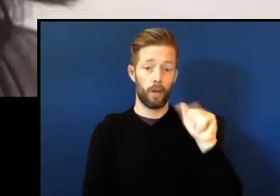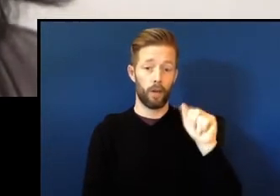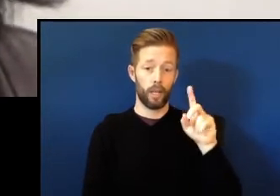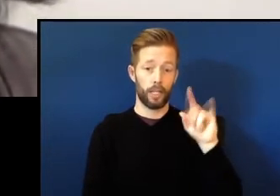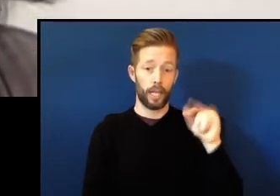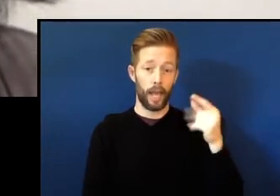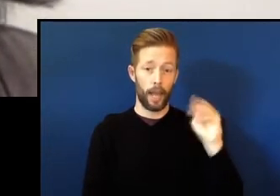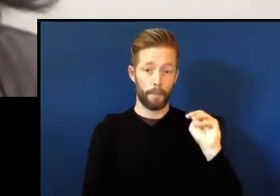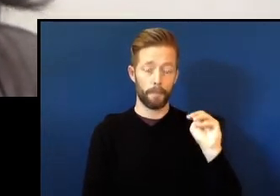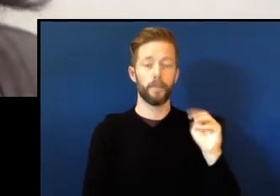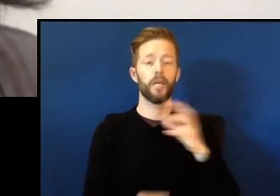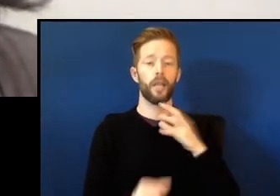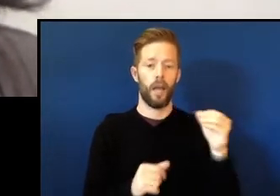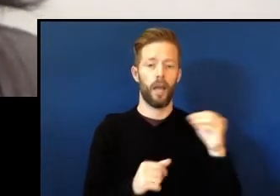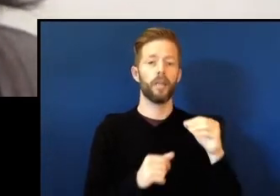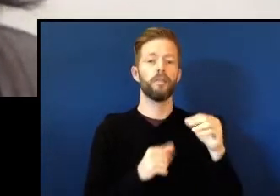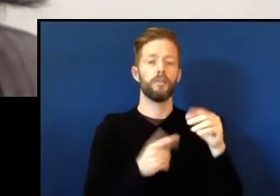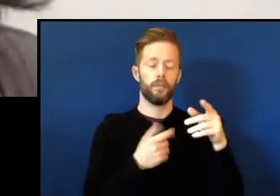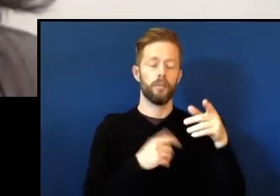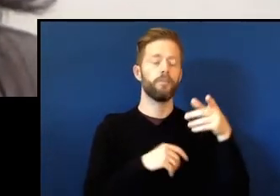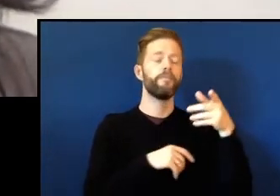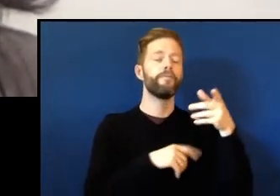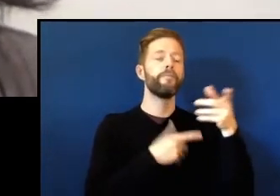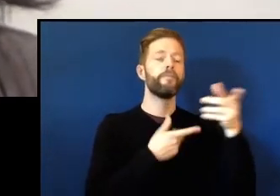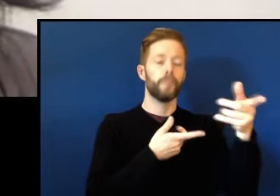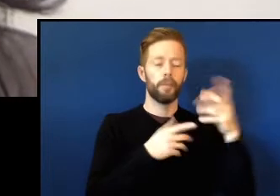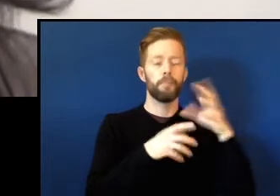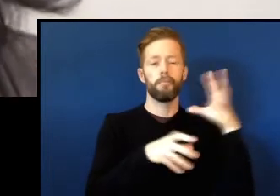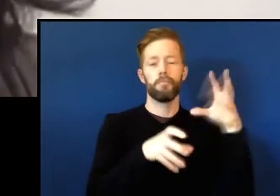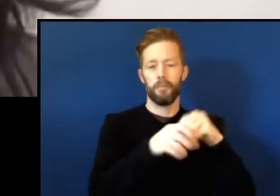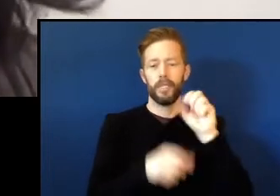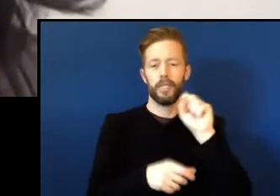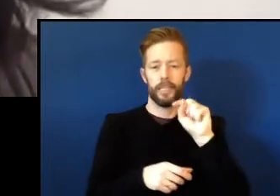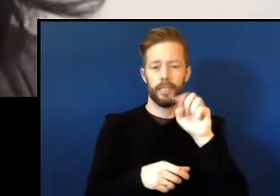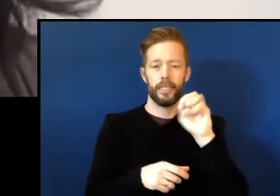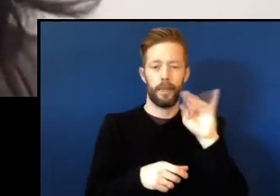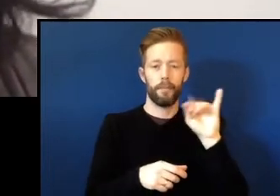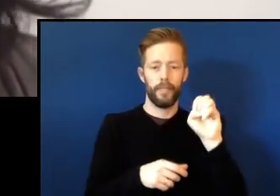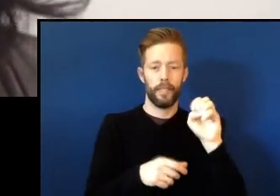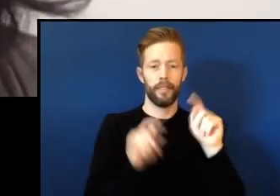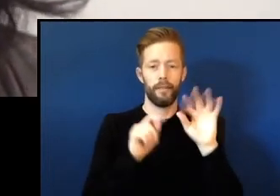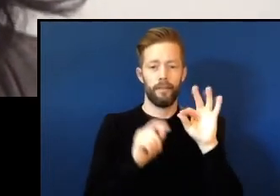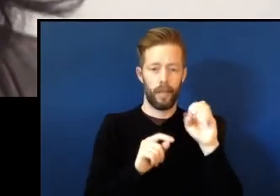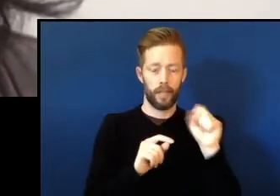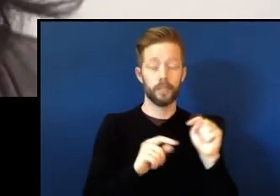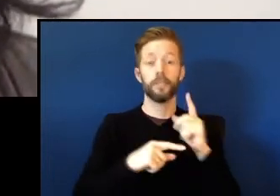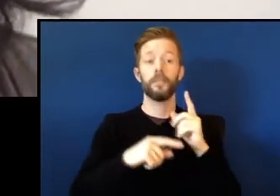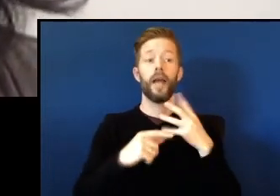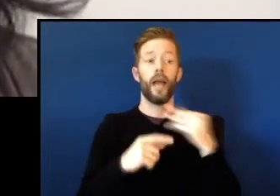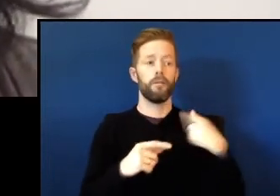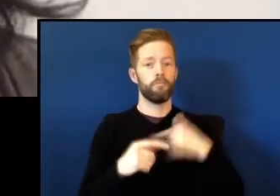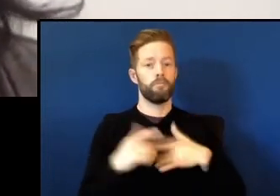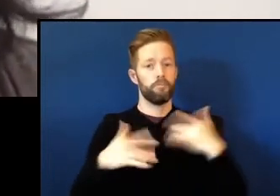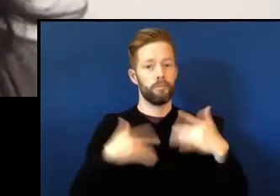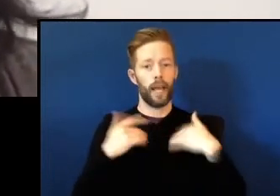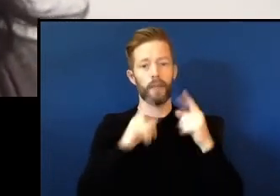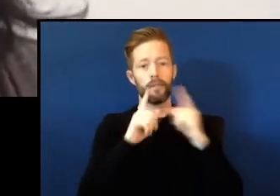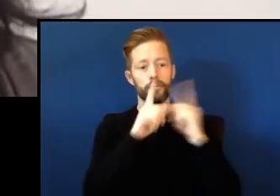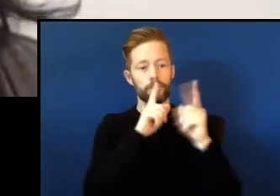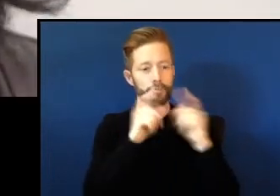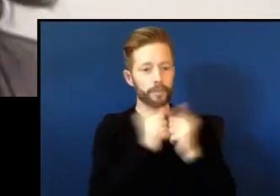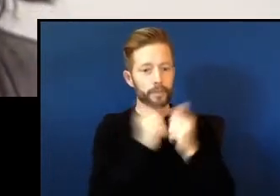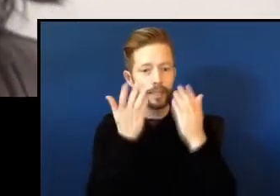and I'm Chi-Ying Lim. And we are glad to be moderating this session and also to be having a conversation